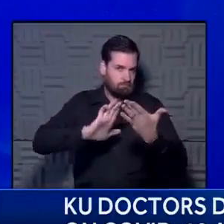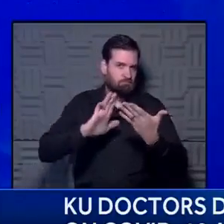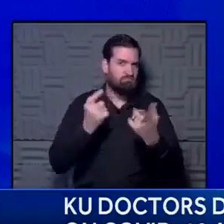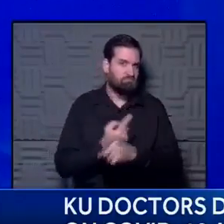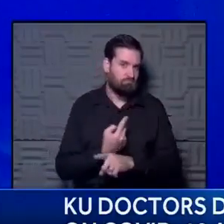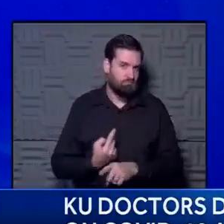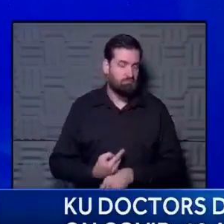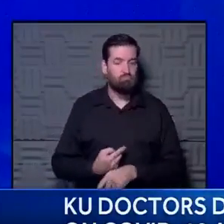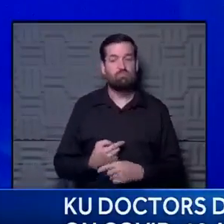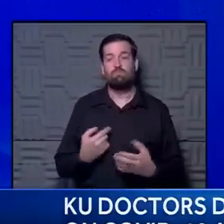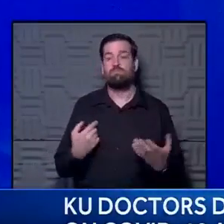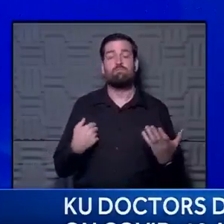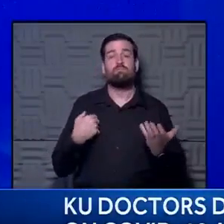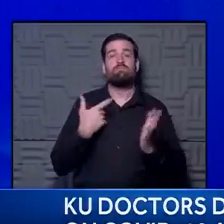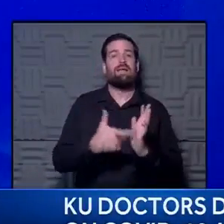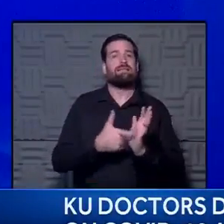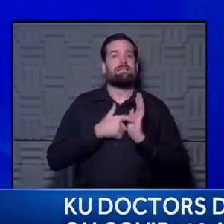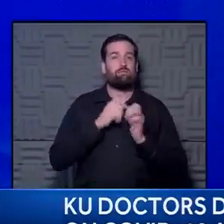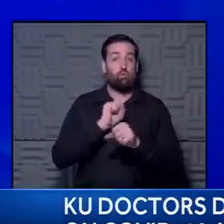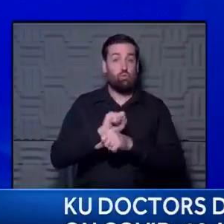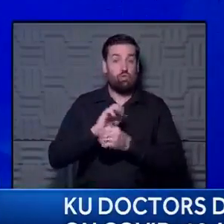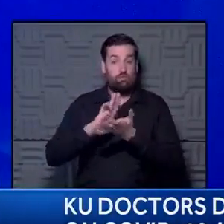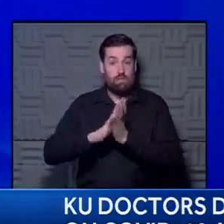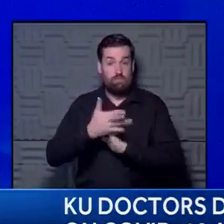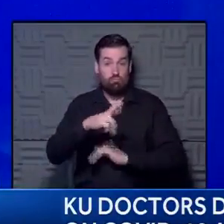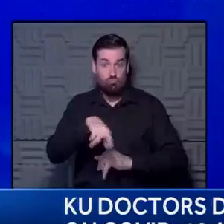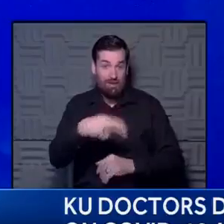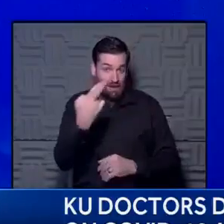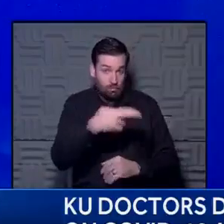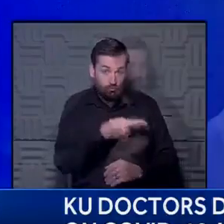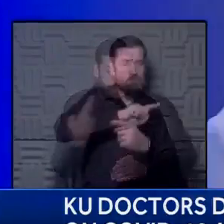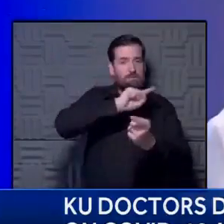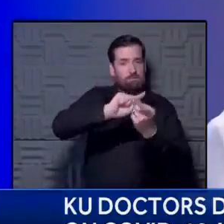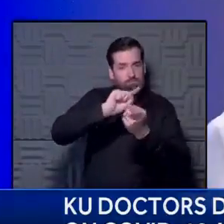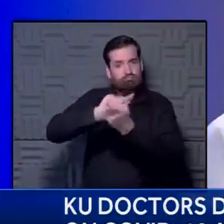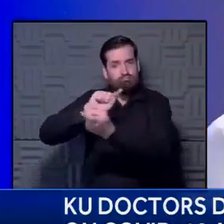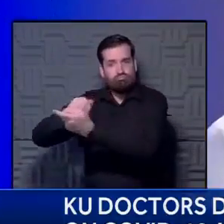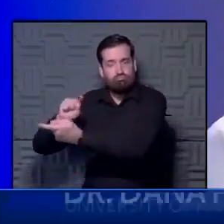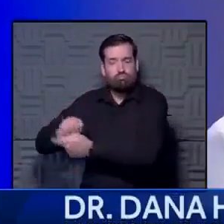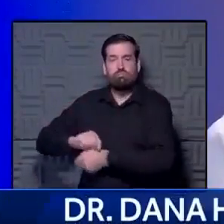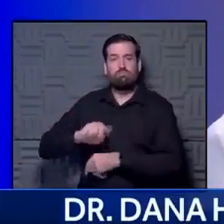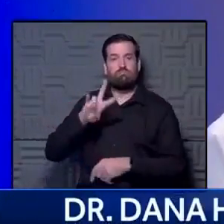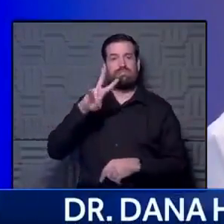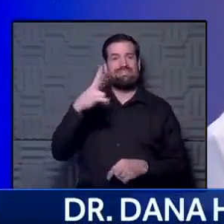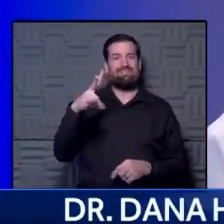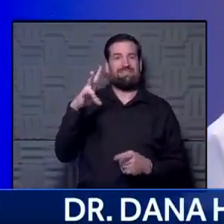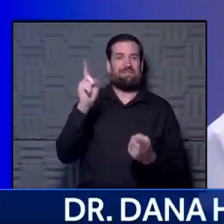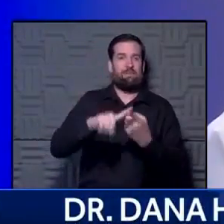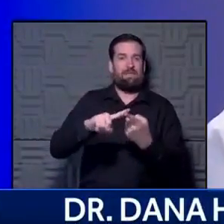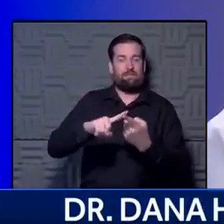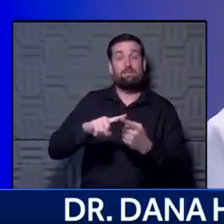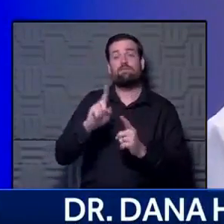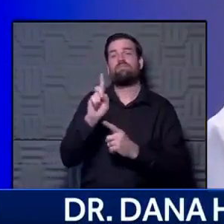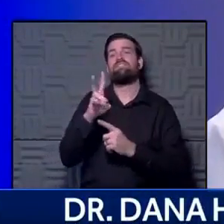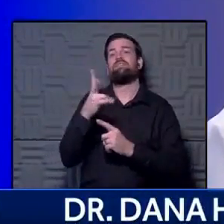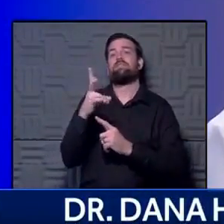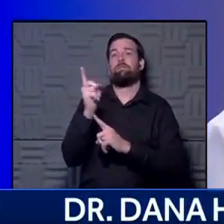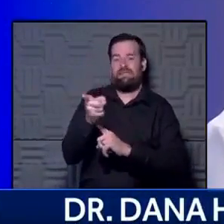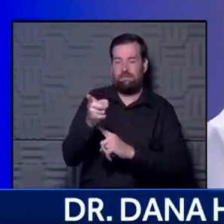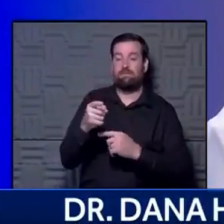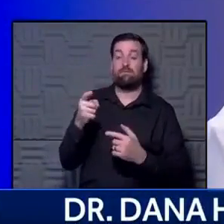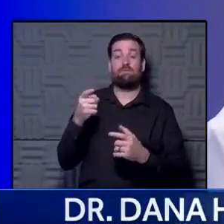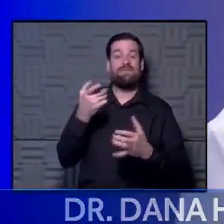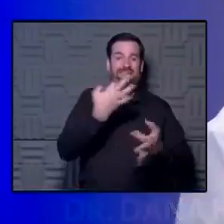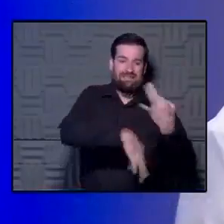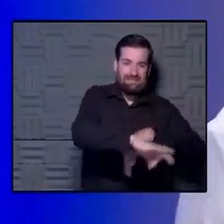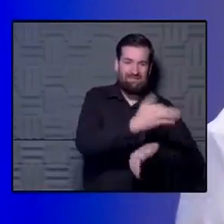17 minutes. They still contracted COVID-19. Because of that, they have changed their guidance from just 15